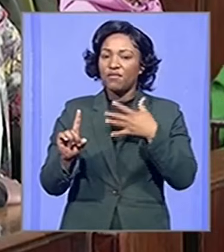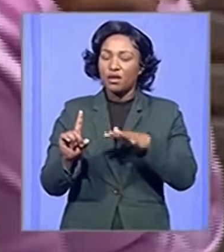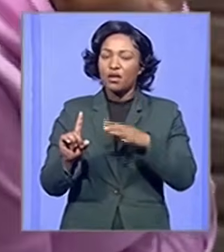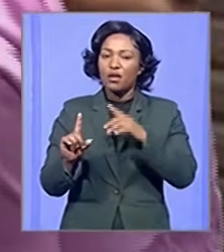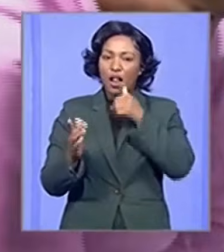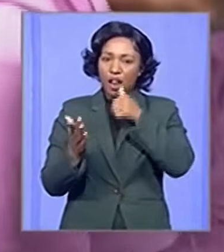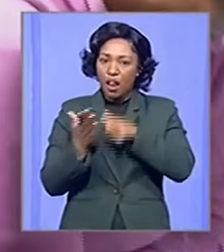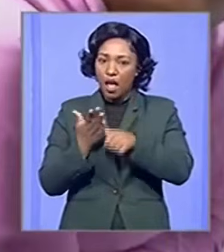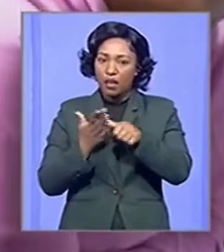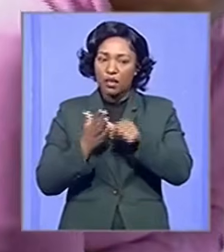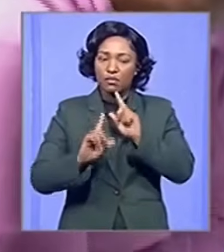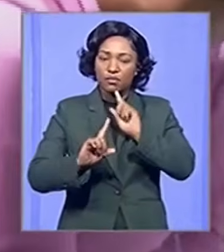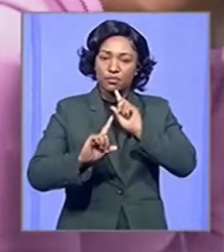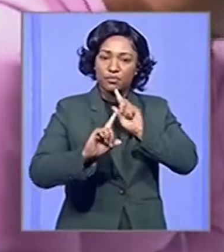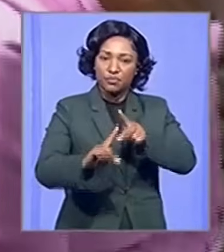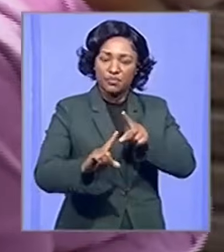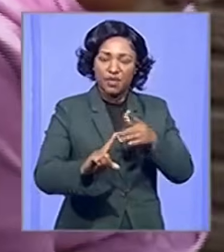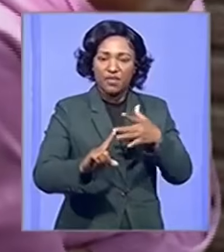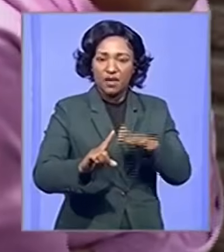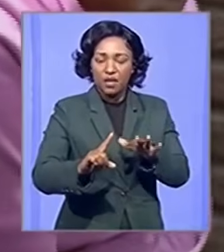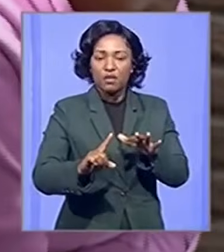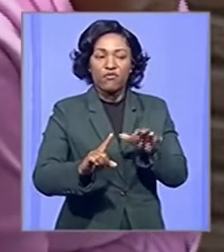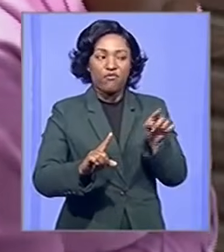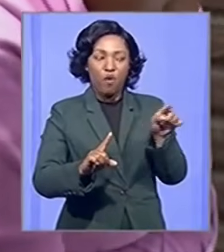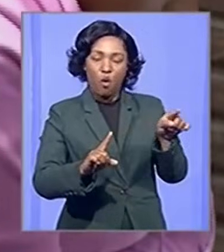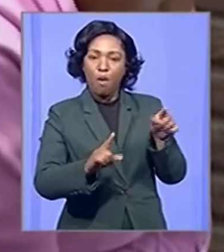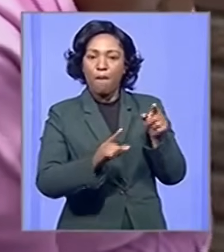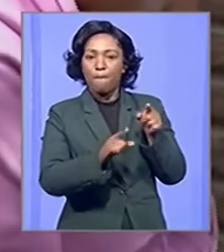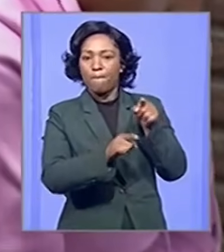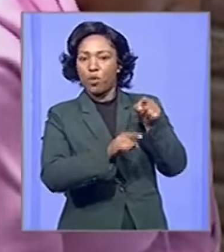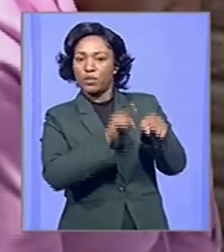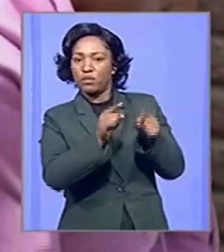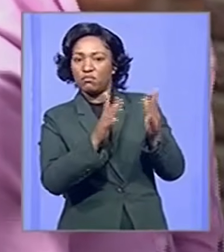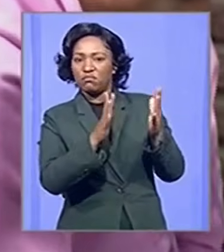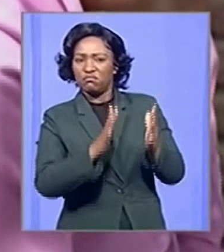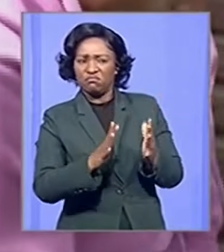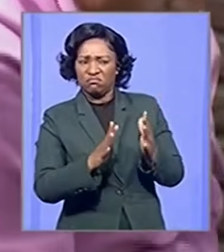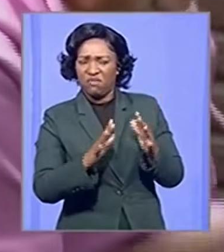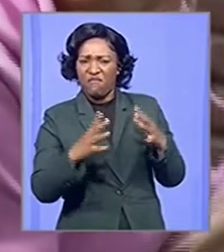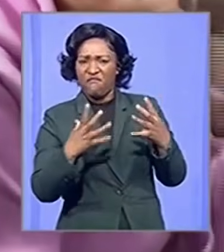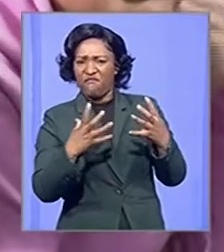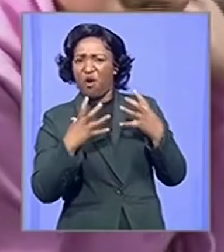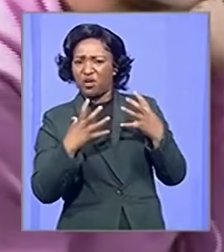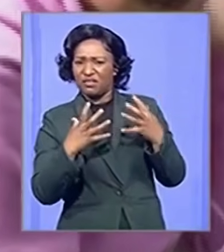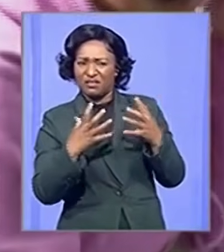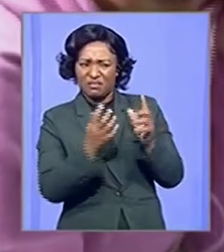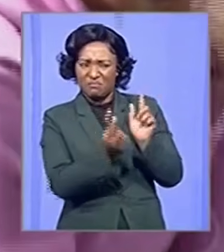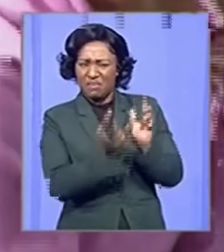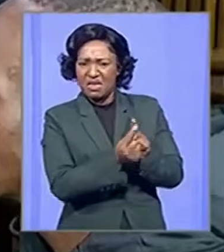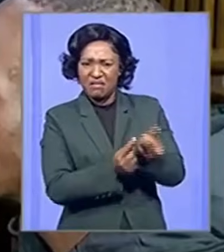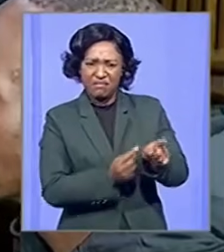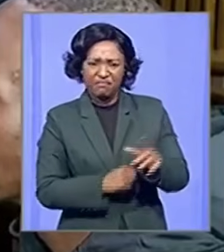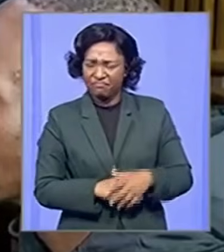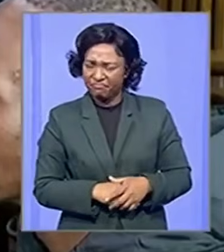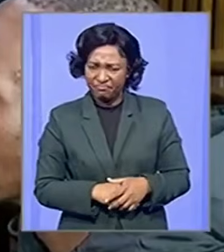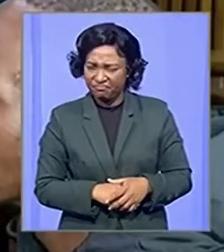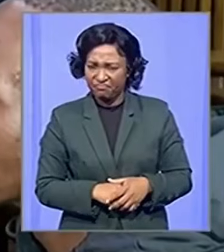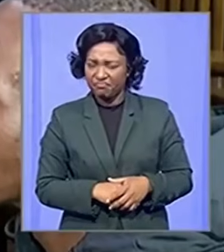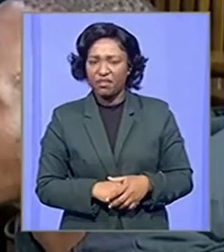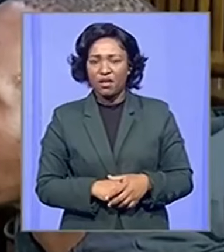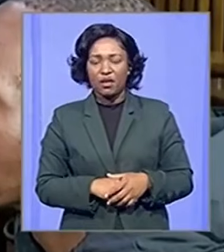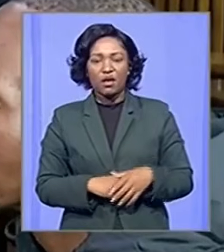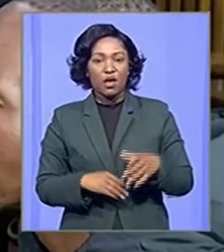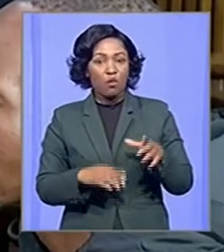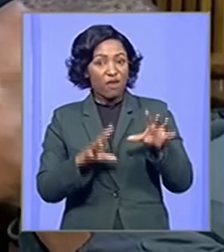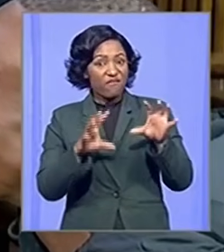leo ka go bolelela mosekisi gore ga a patelesege ke go kopana le bone mme a bolela gore ga a tlhoke go sirelediwa ke karolo